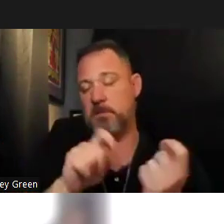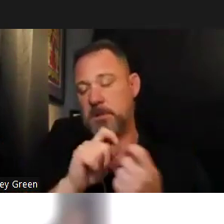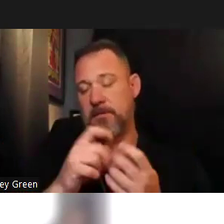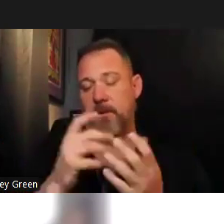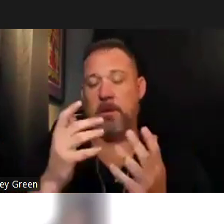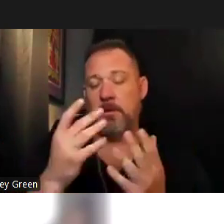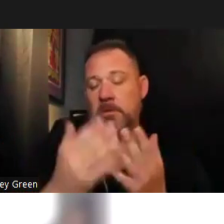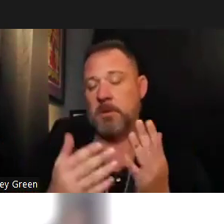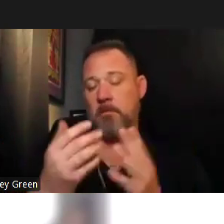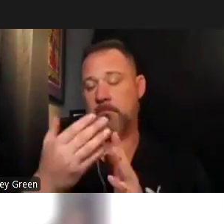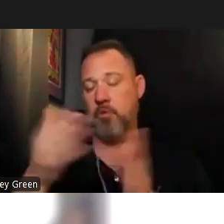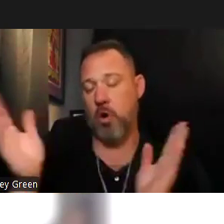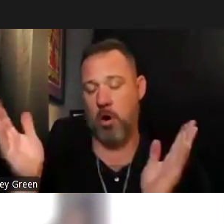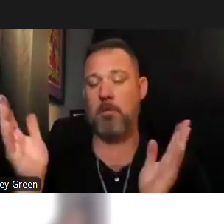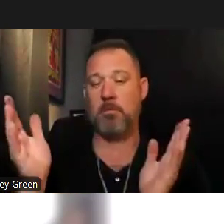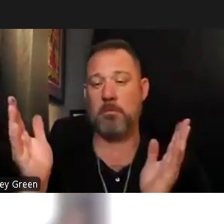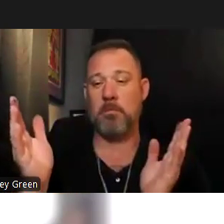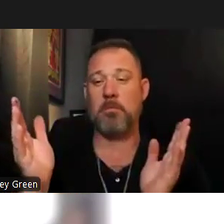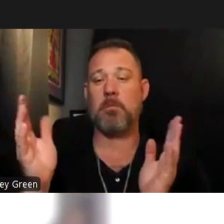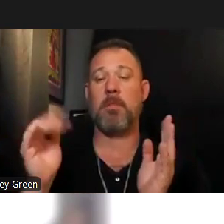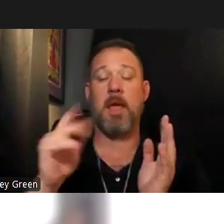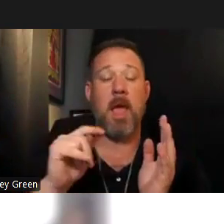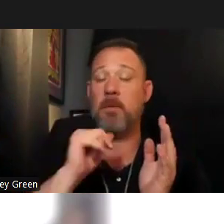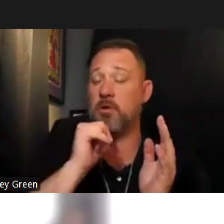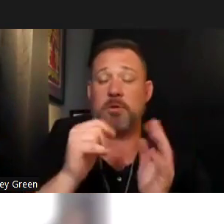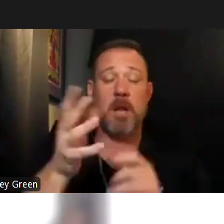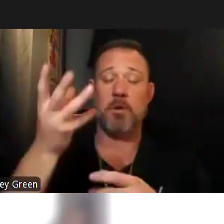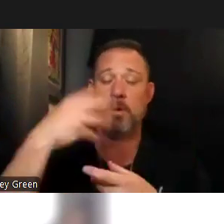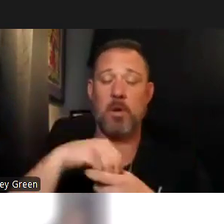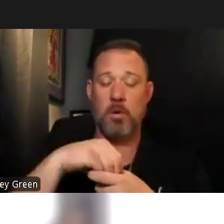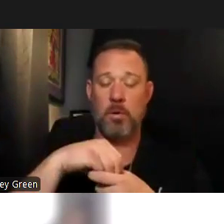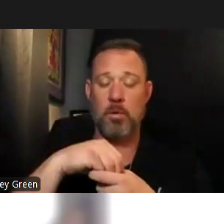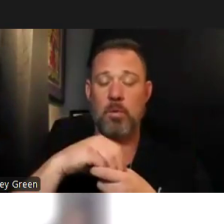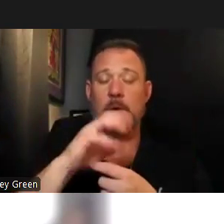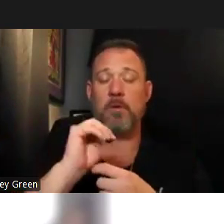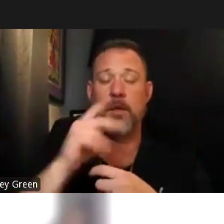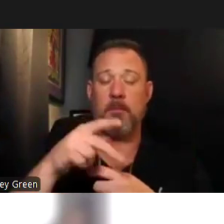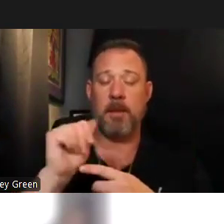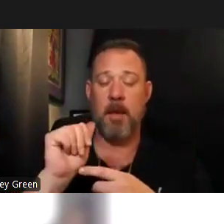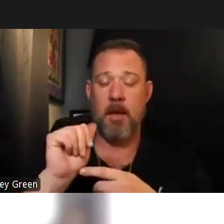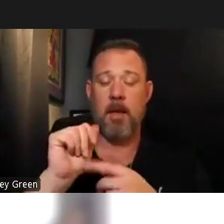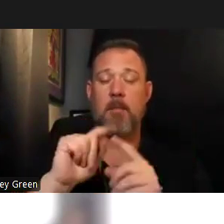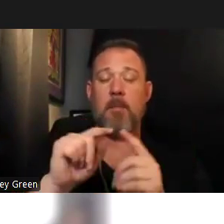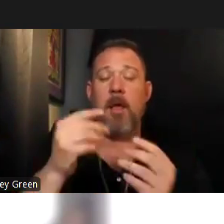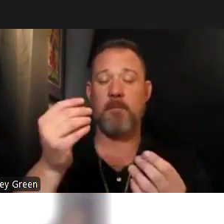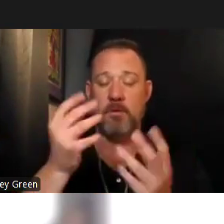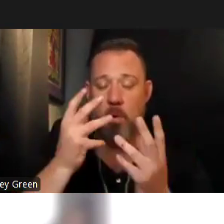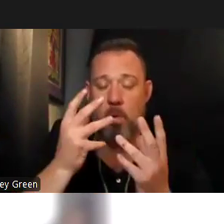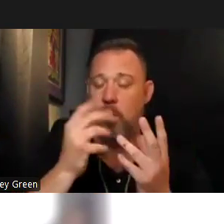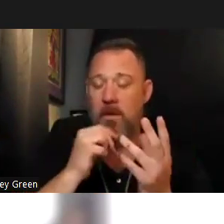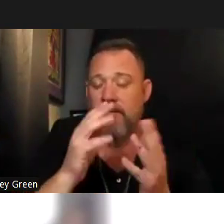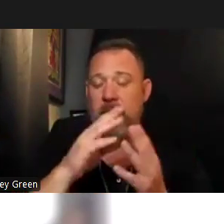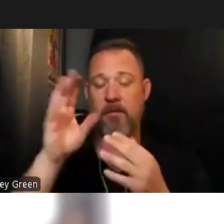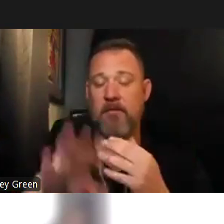so. The administration chose not to include those in the master plan, but I've been told, although I've never been able to find